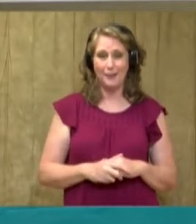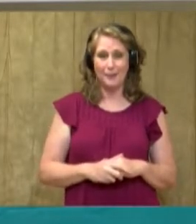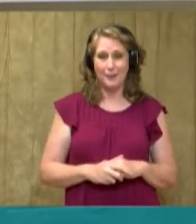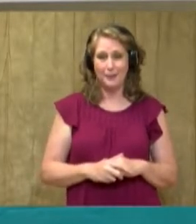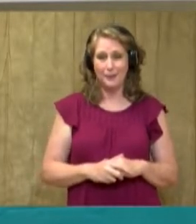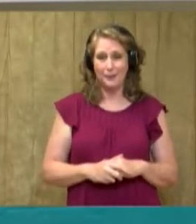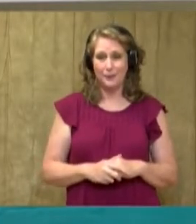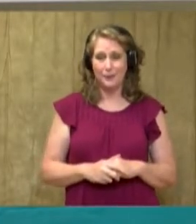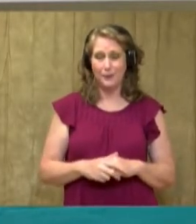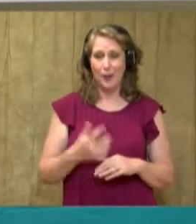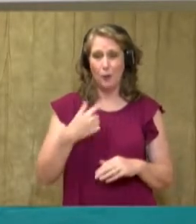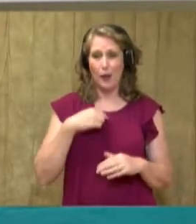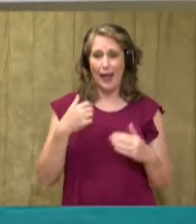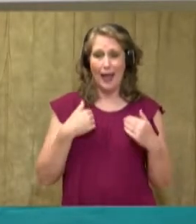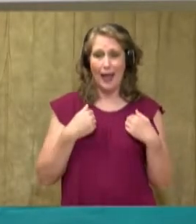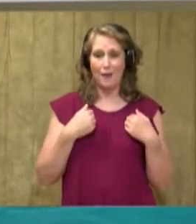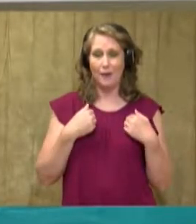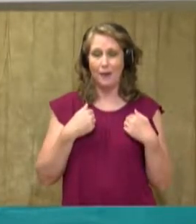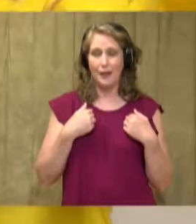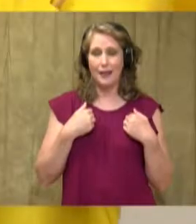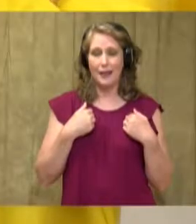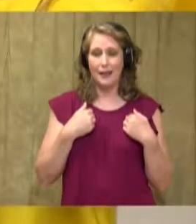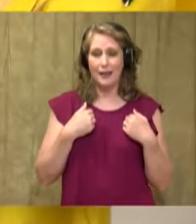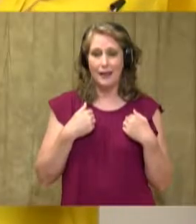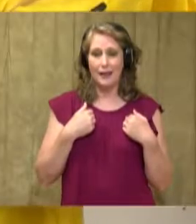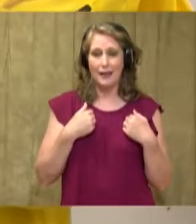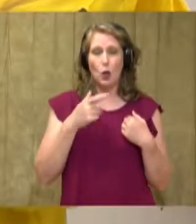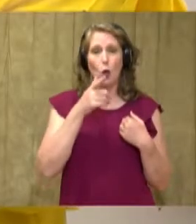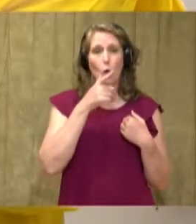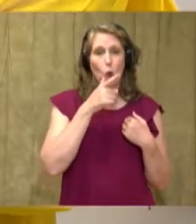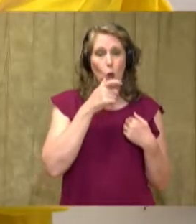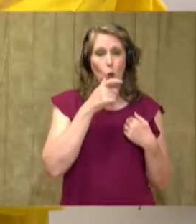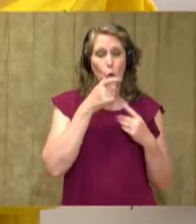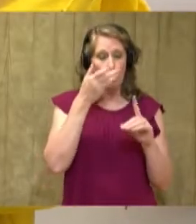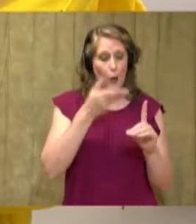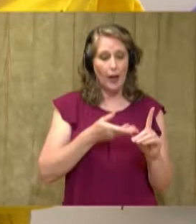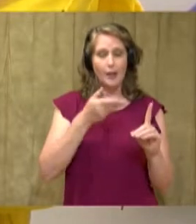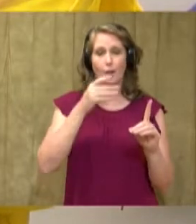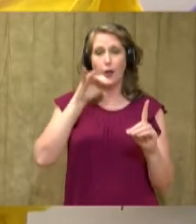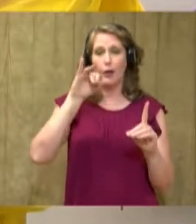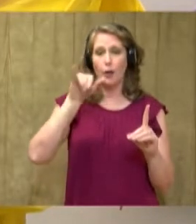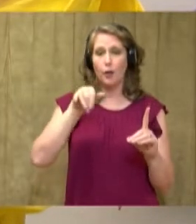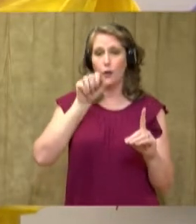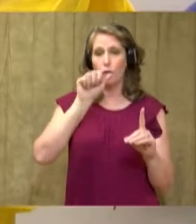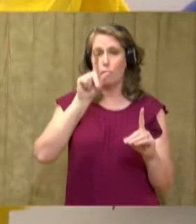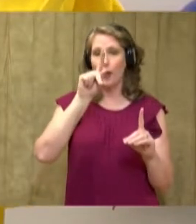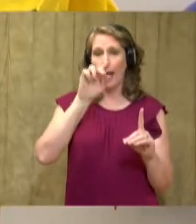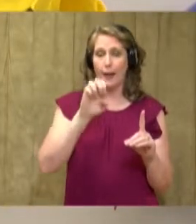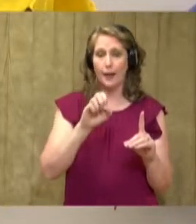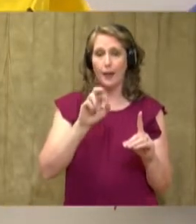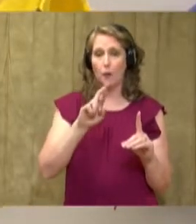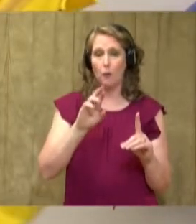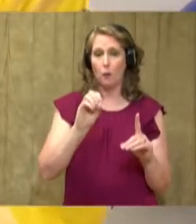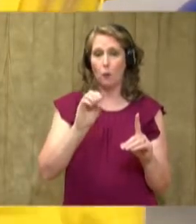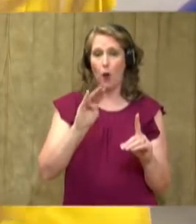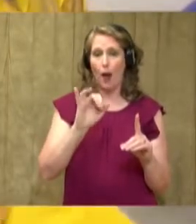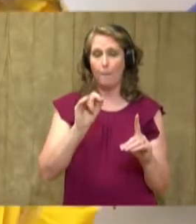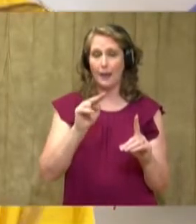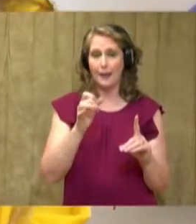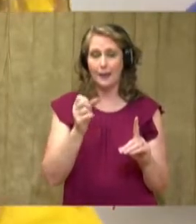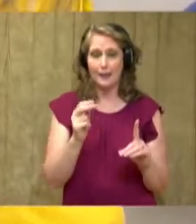right, we have who was Jackie Robinson? Who was Jackie Robinson? So think about